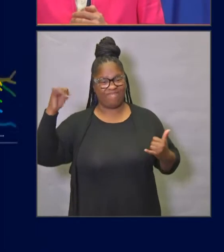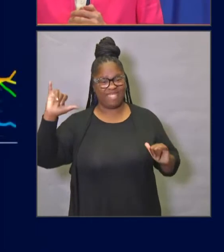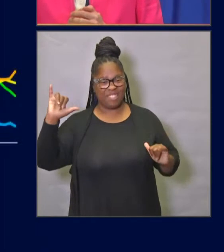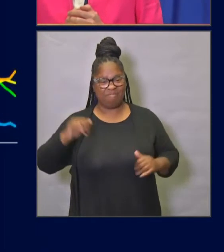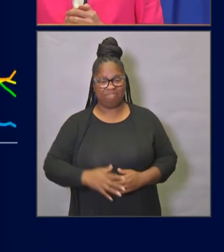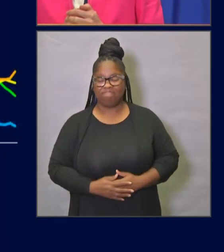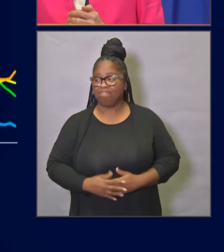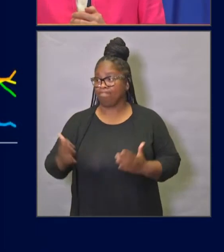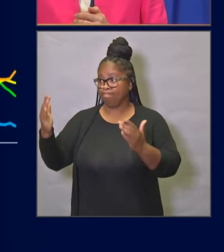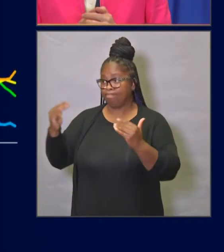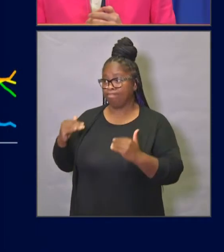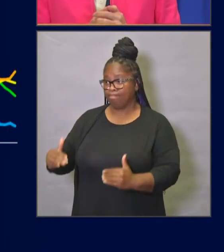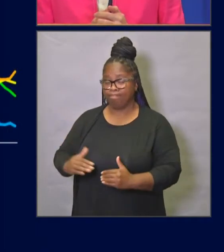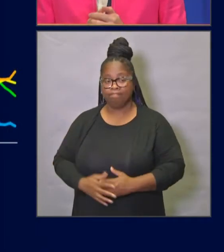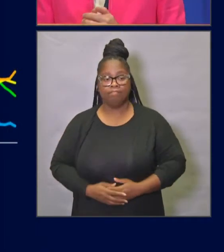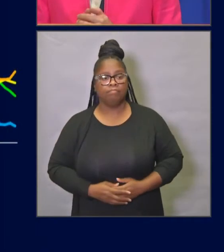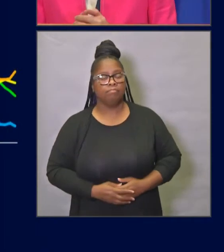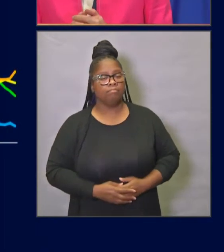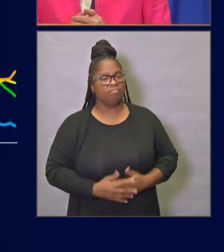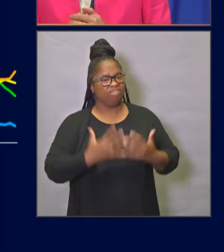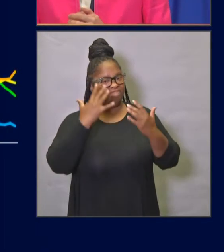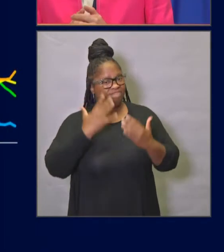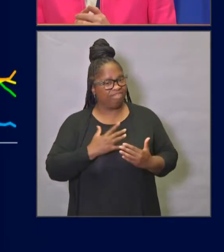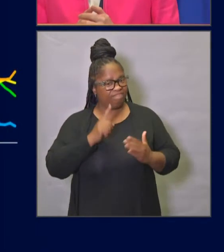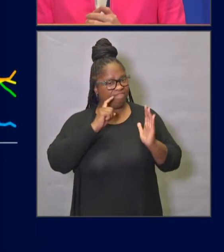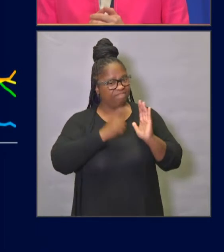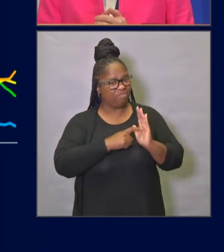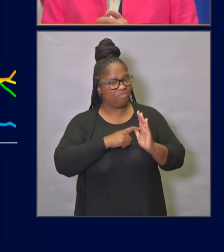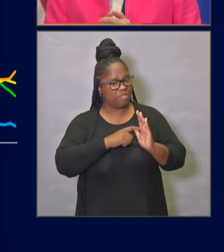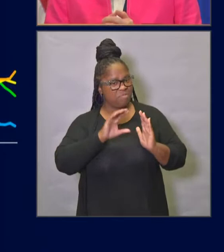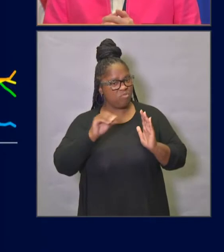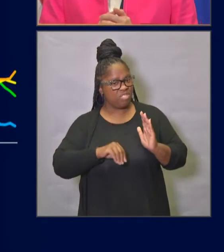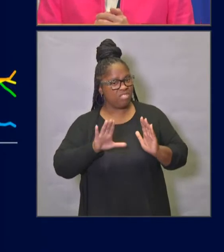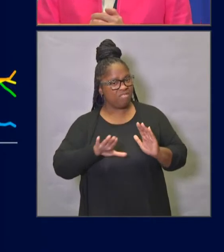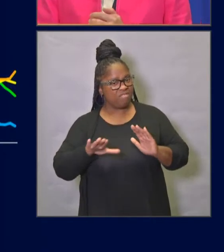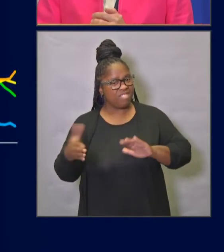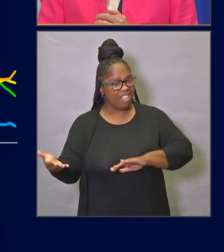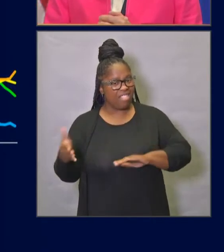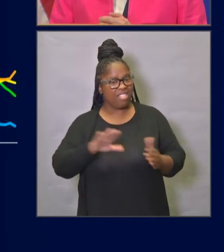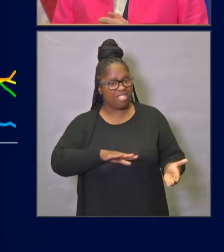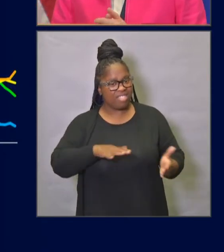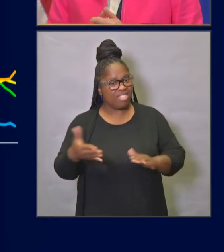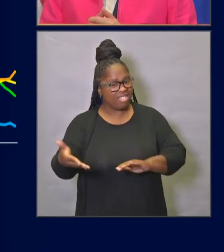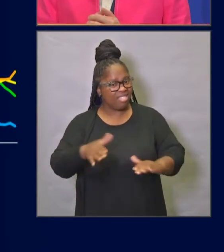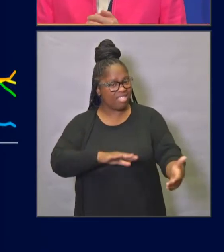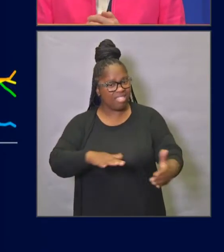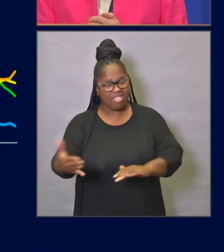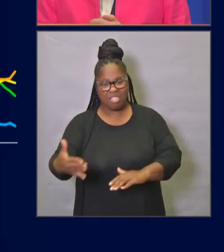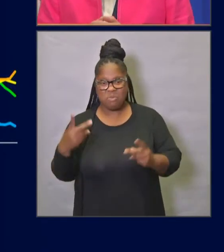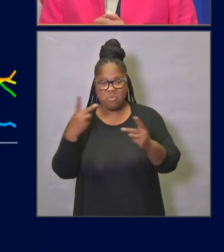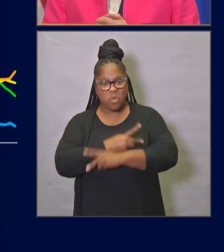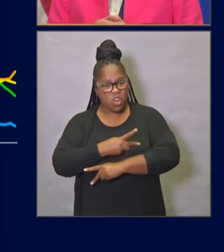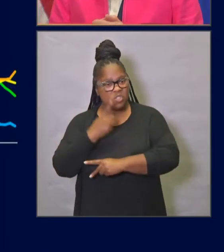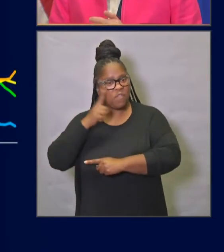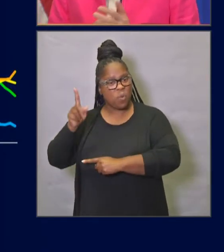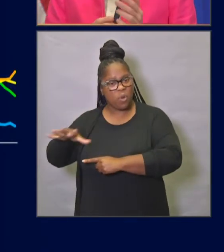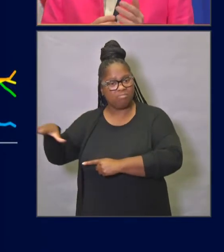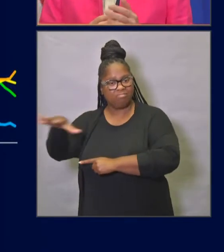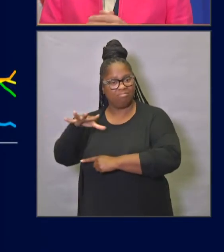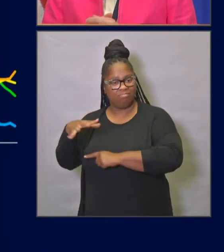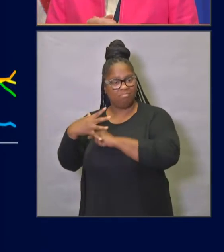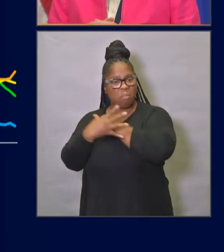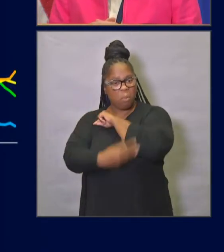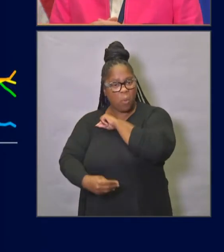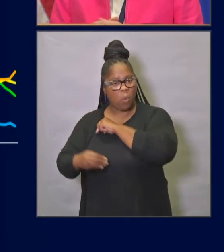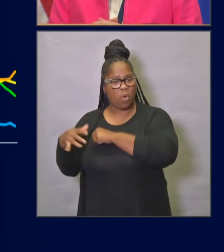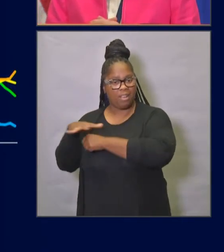And unfortunately, we continue to see higher mortality rates among people living in areas with higher rates of poverty, even while we're